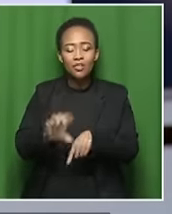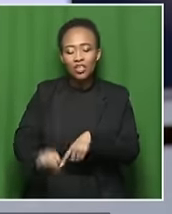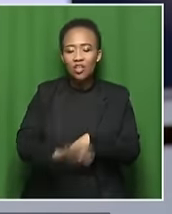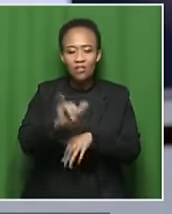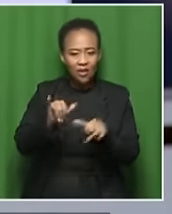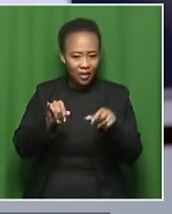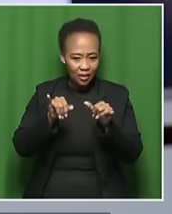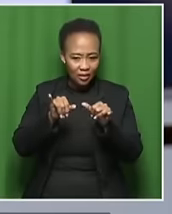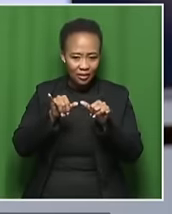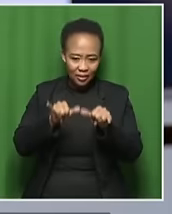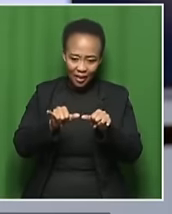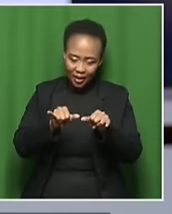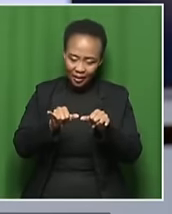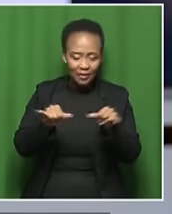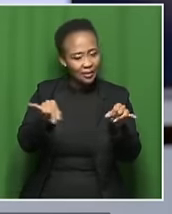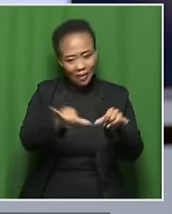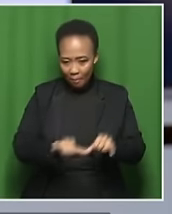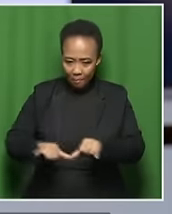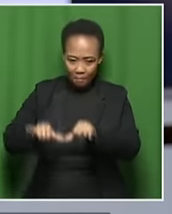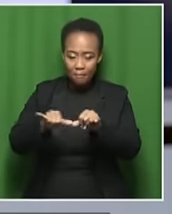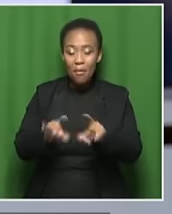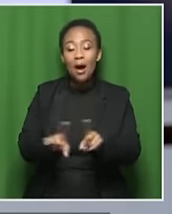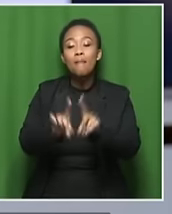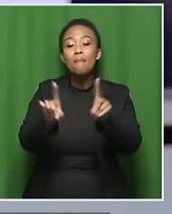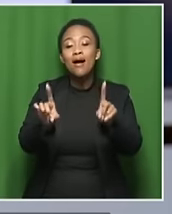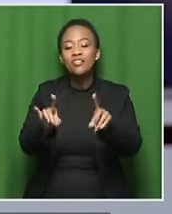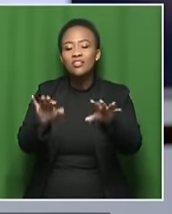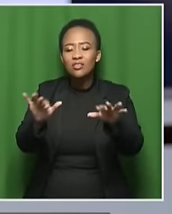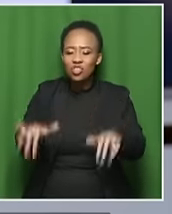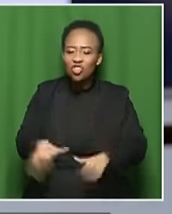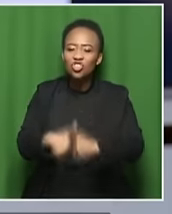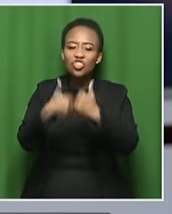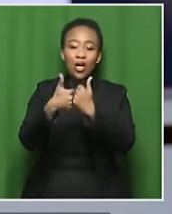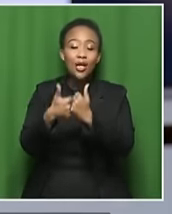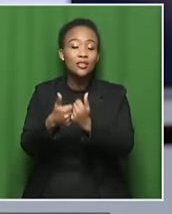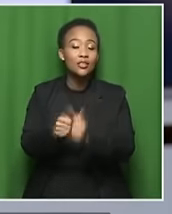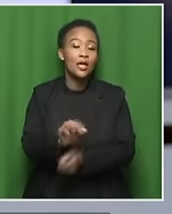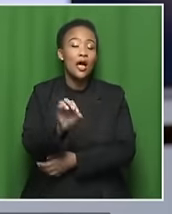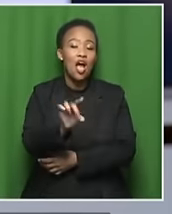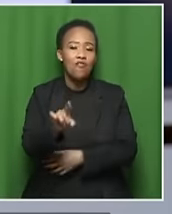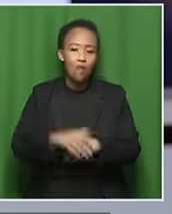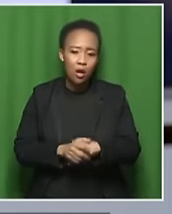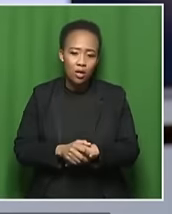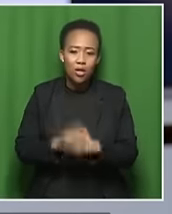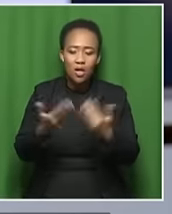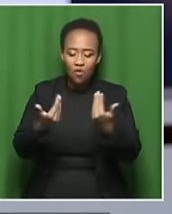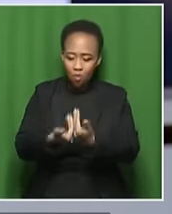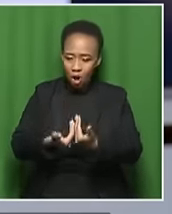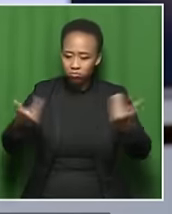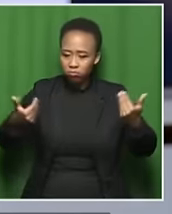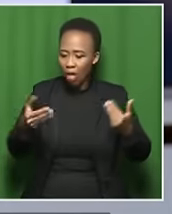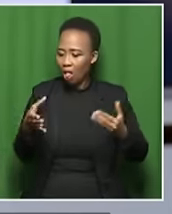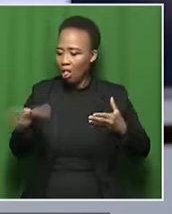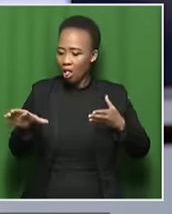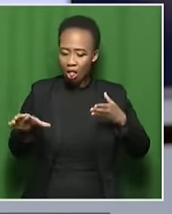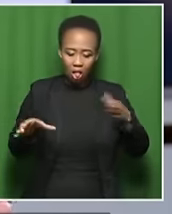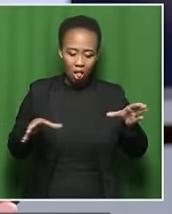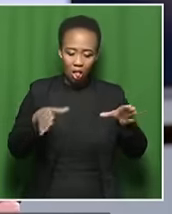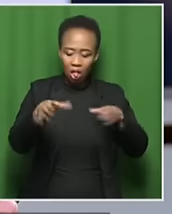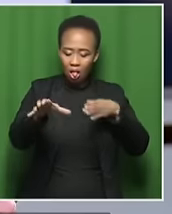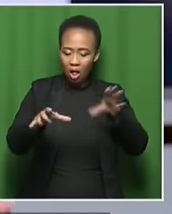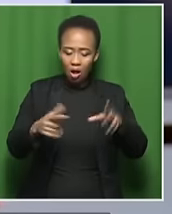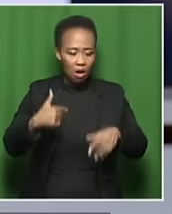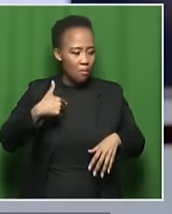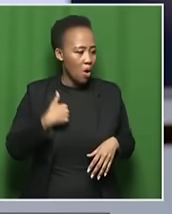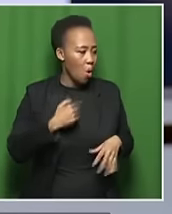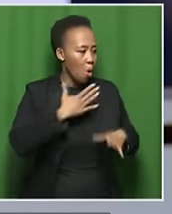air. The challenges we have is that as soon as you become divisive and say, I'm not prepared to work with this guy and I'm not prepared to work with that